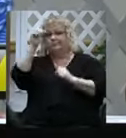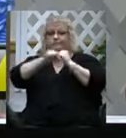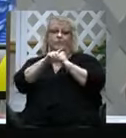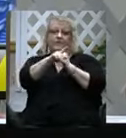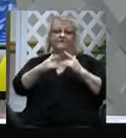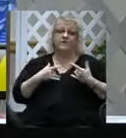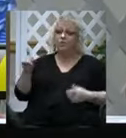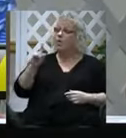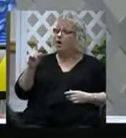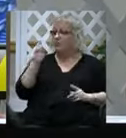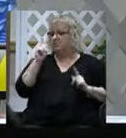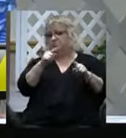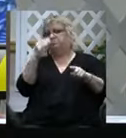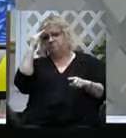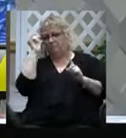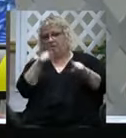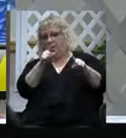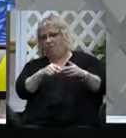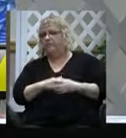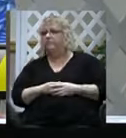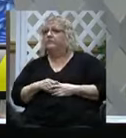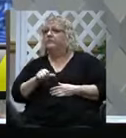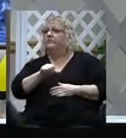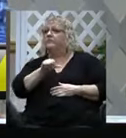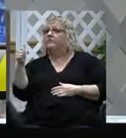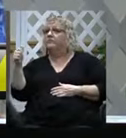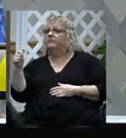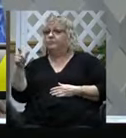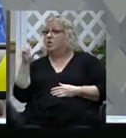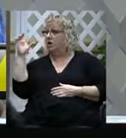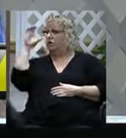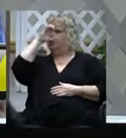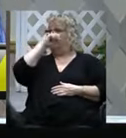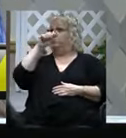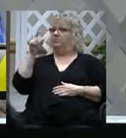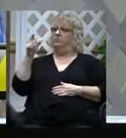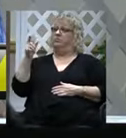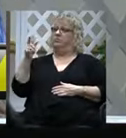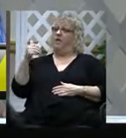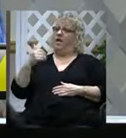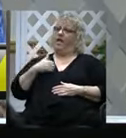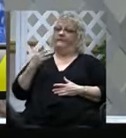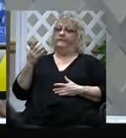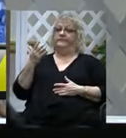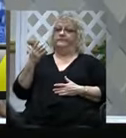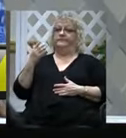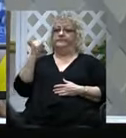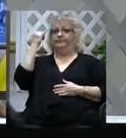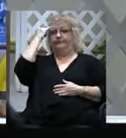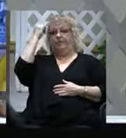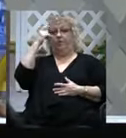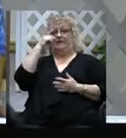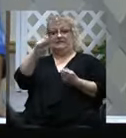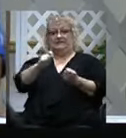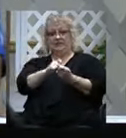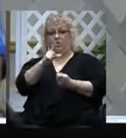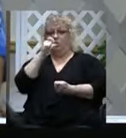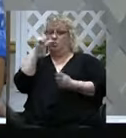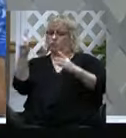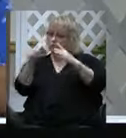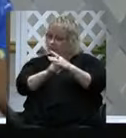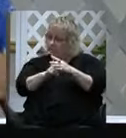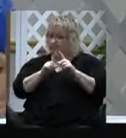event. But ultimately, that does assume that you have some idea of who may show up,